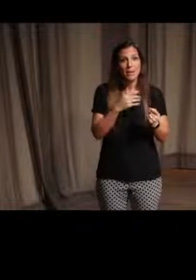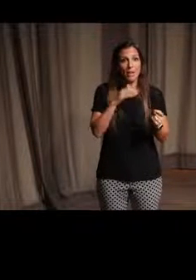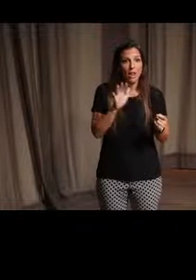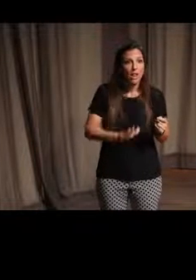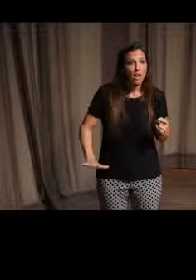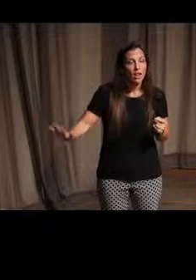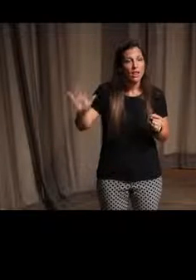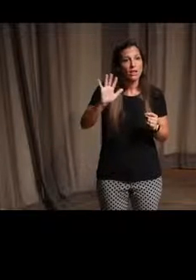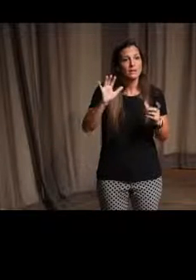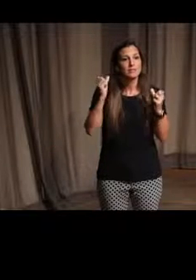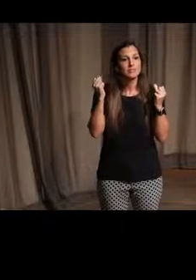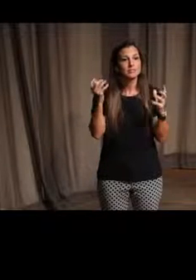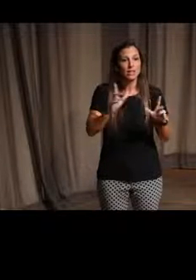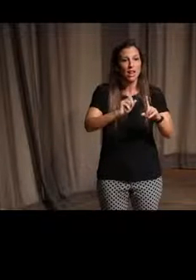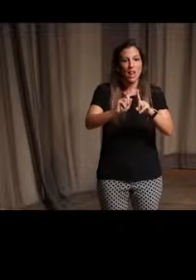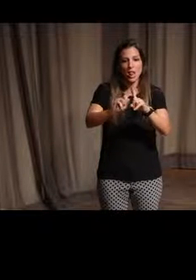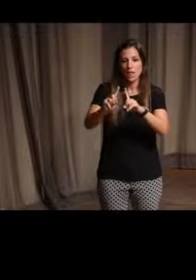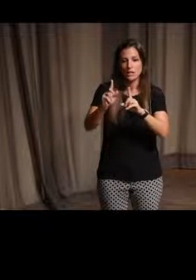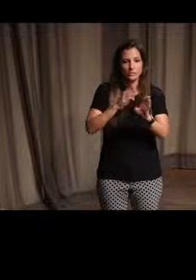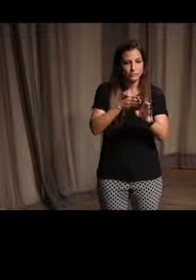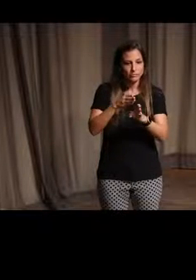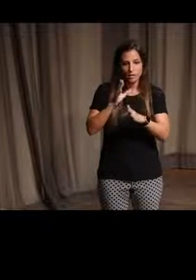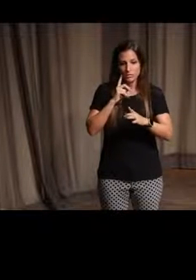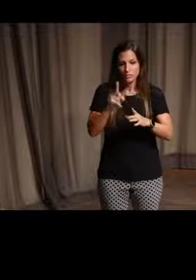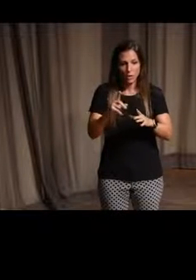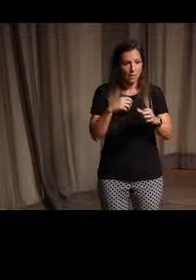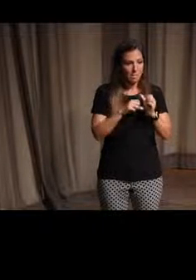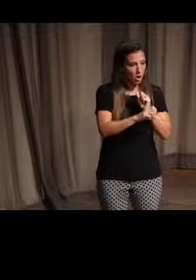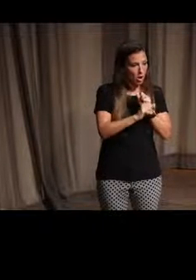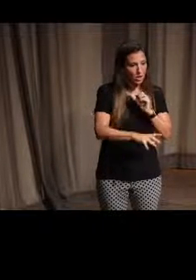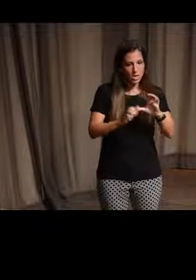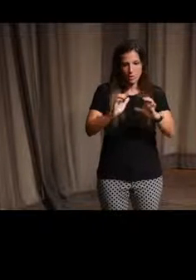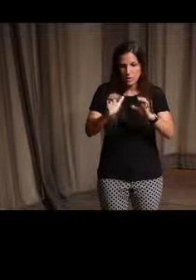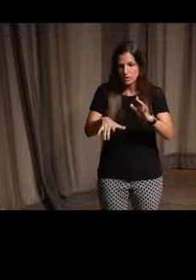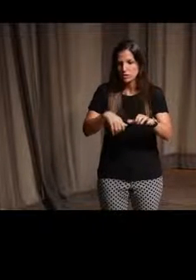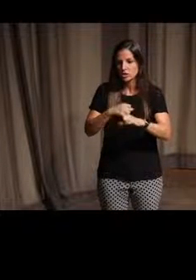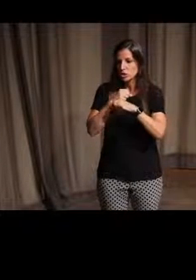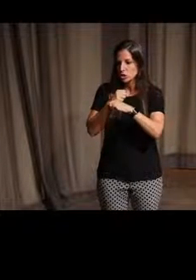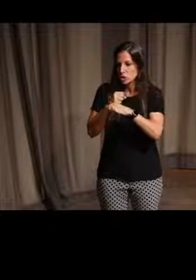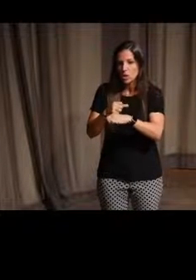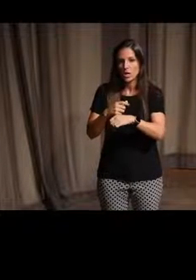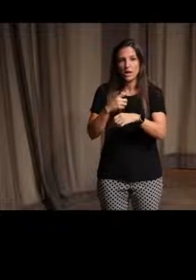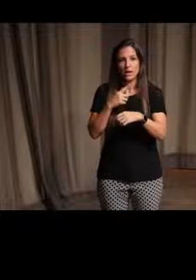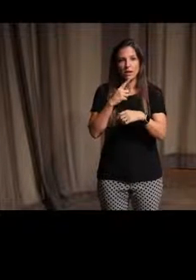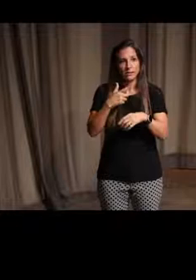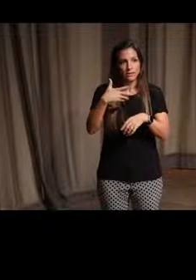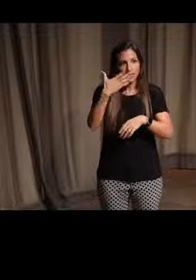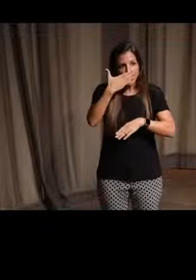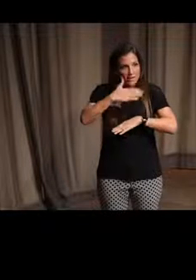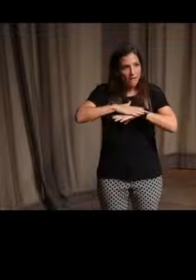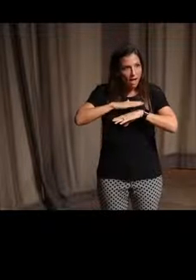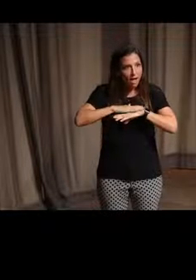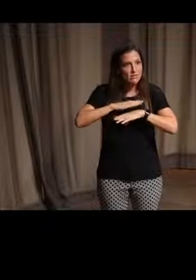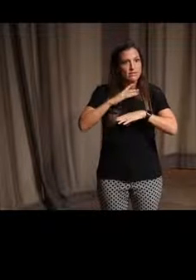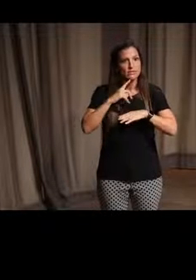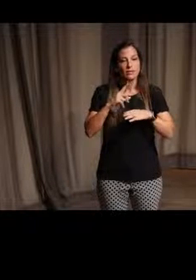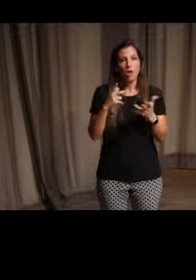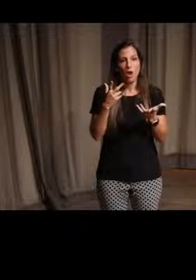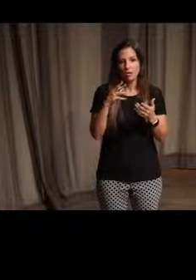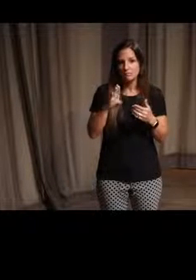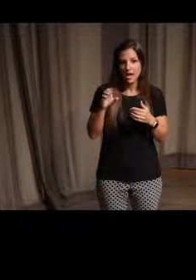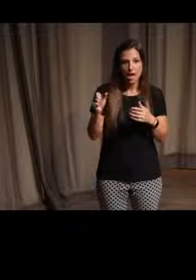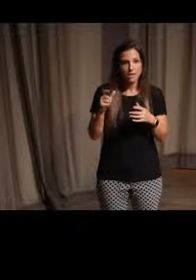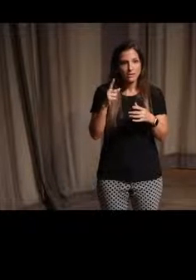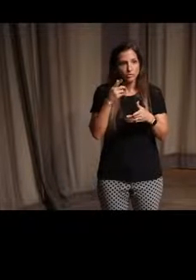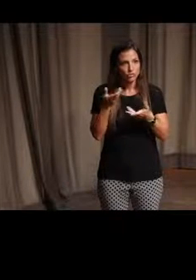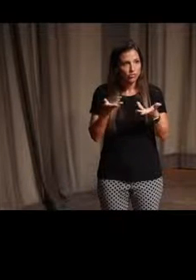a wide array of departments, from marketing and communications to our security teams, to the front desk, our VS